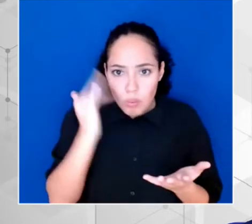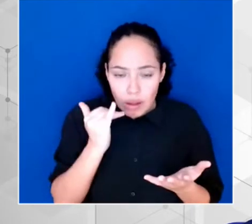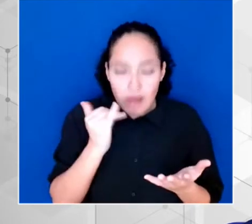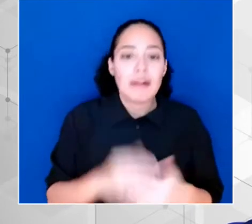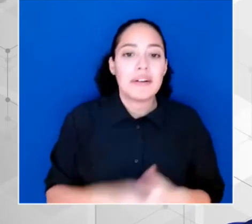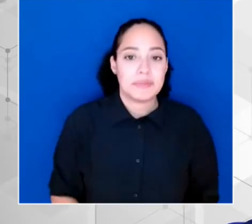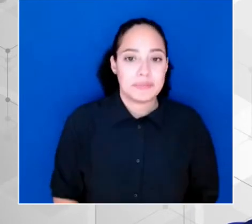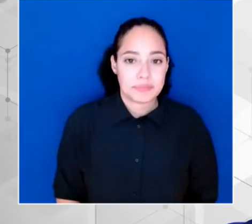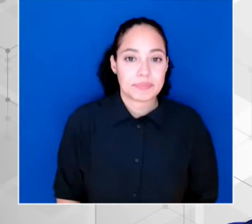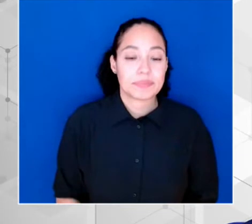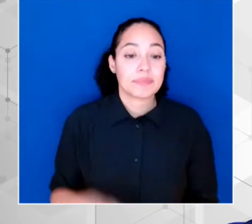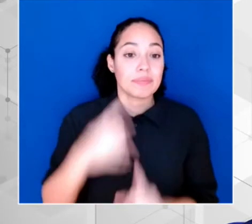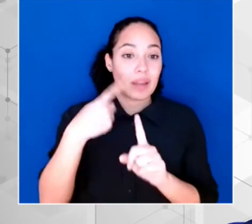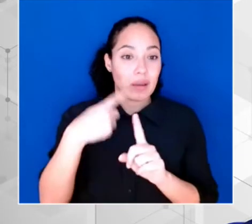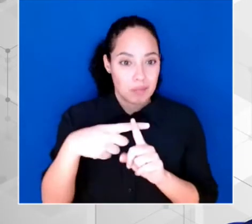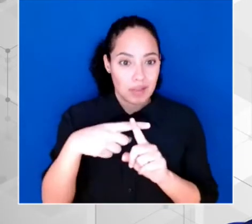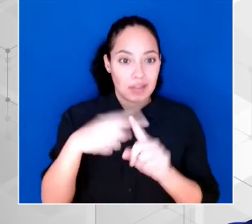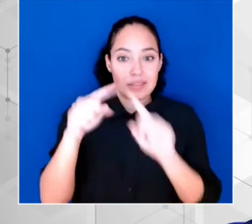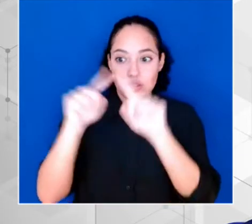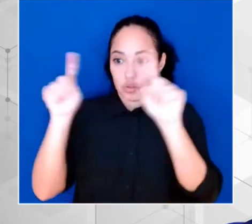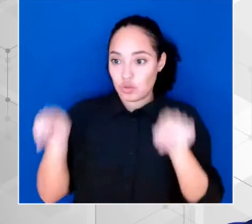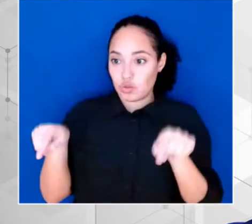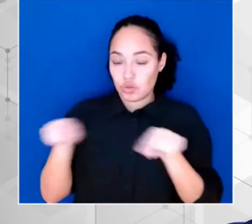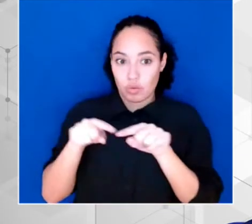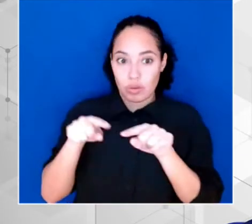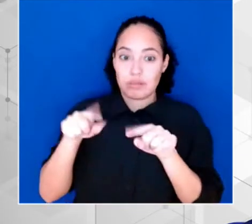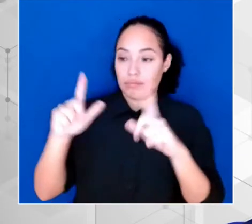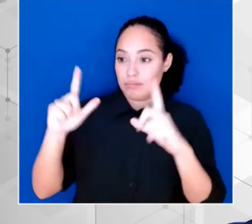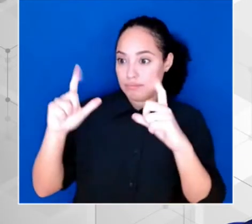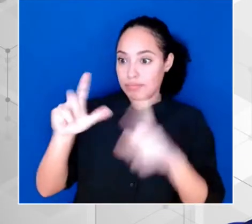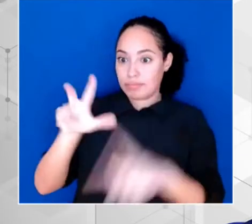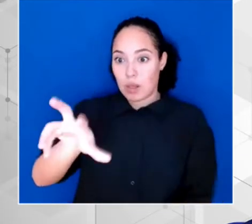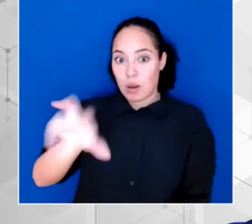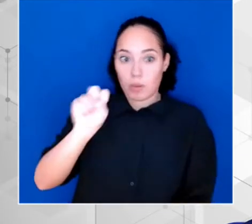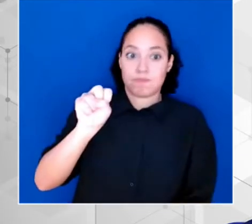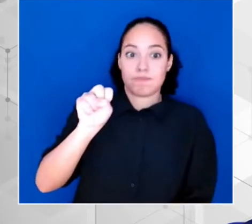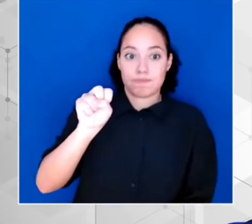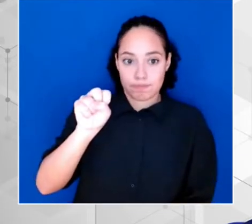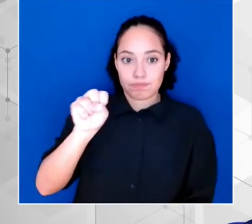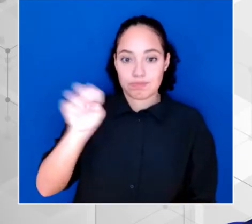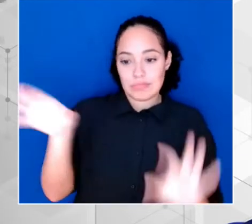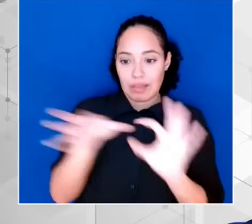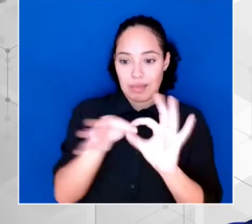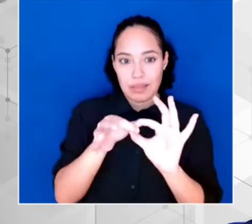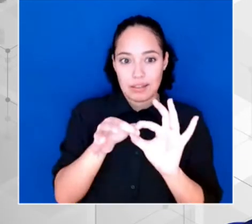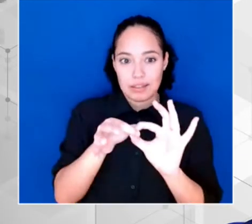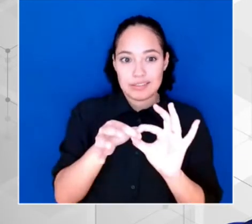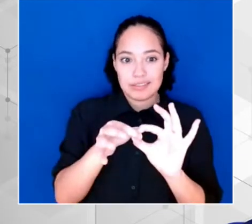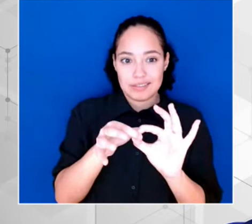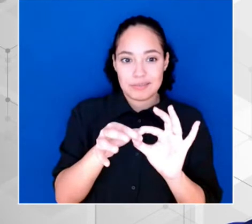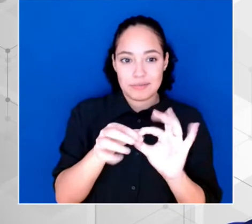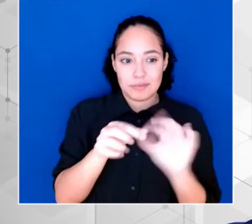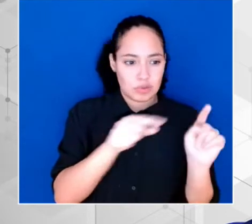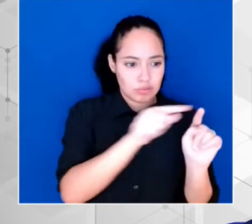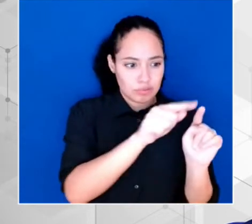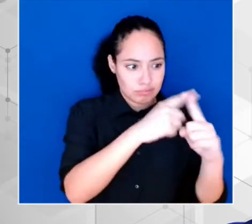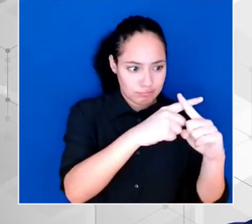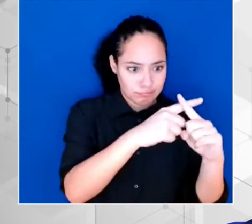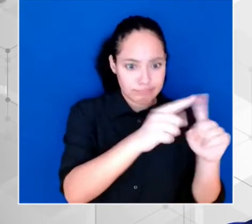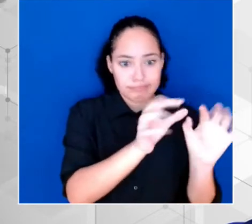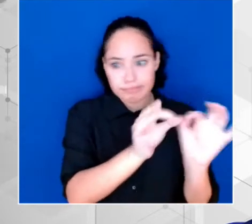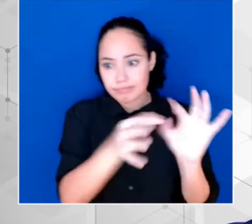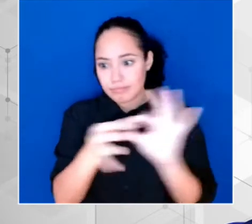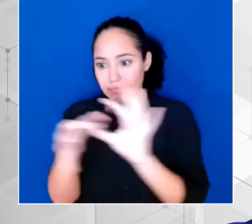screen captures in the root of your project. So you can use them for, I don't know, reporting